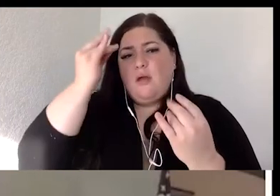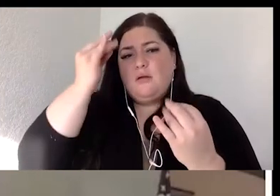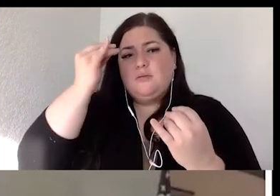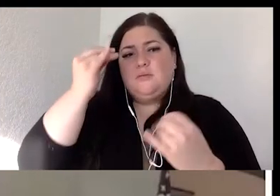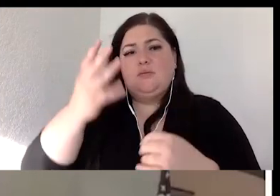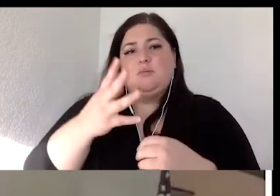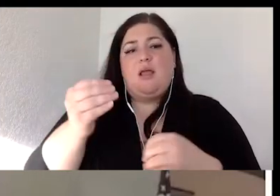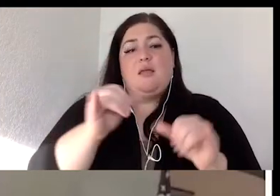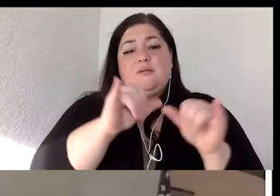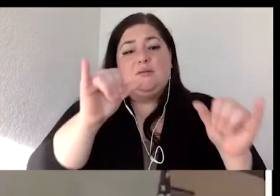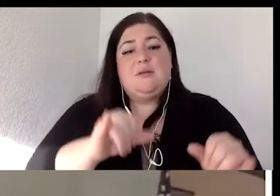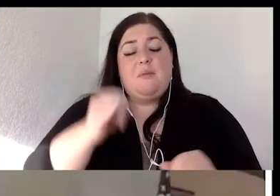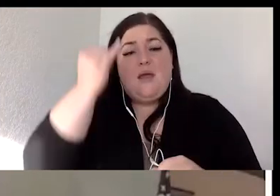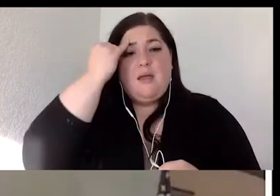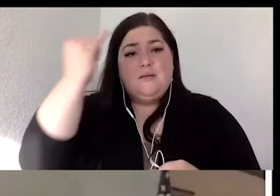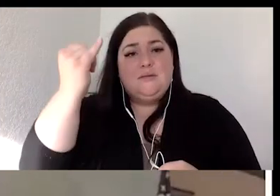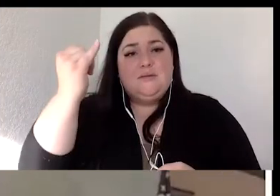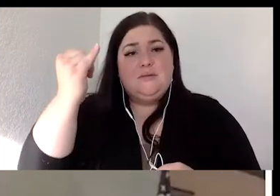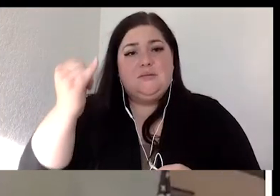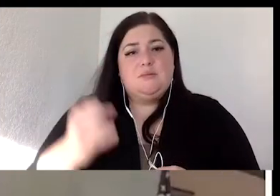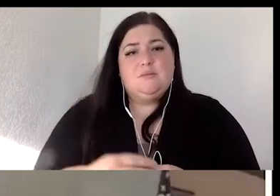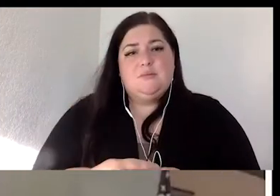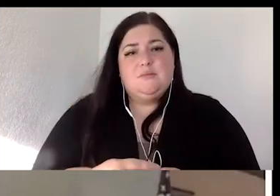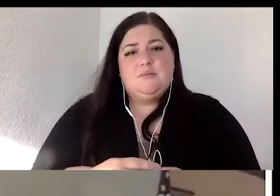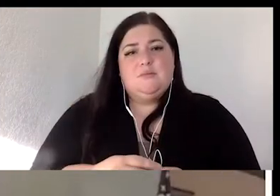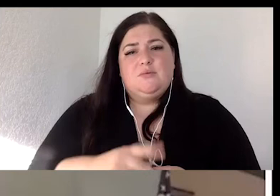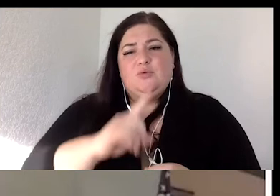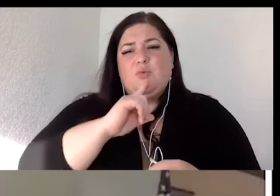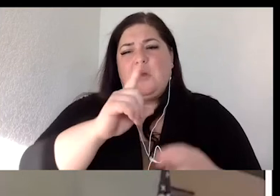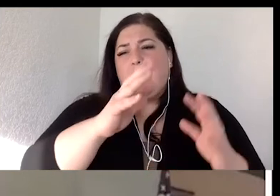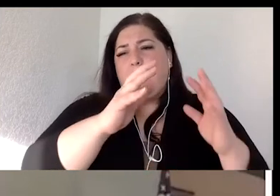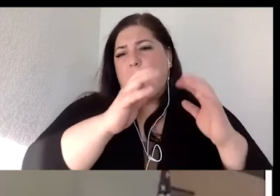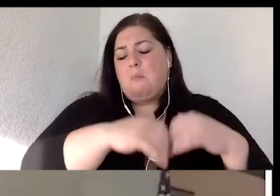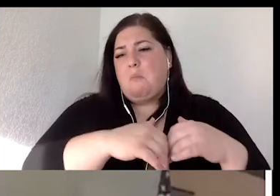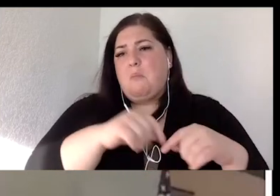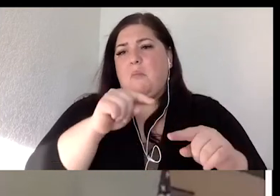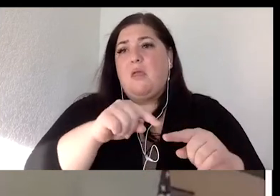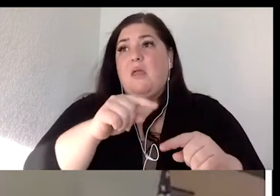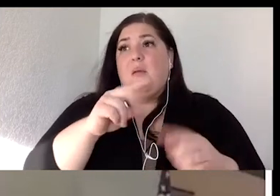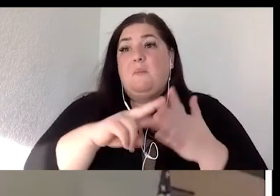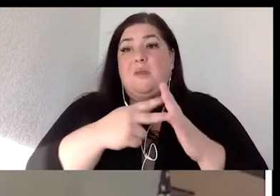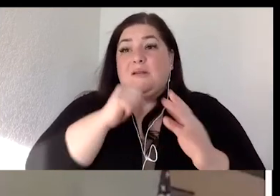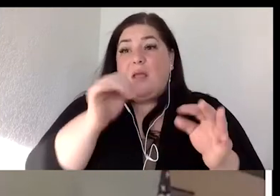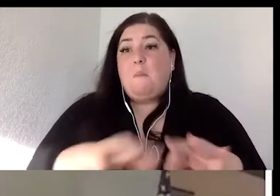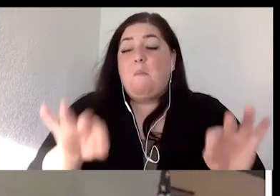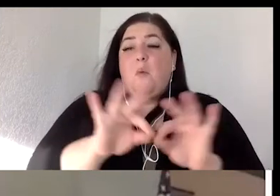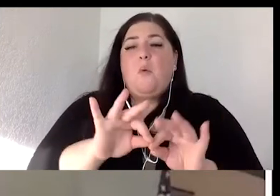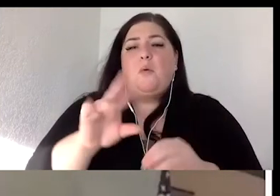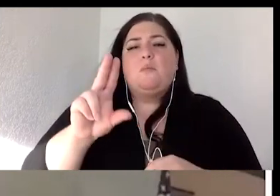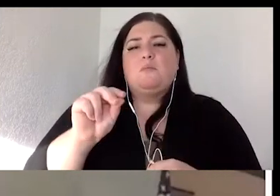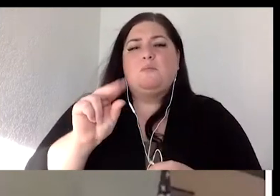systemic ideas kind of came crashing down. Not that they're not important. And I've been